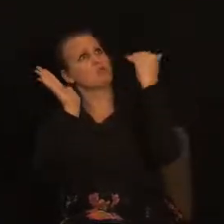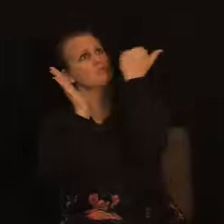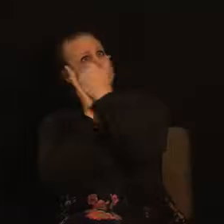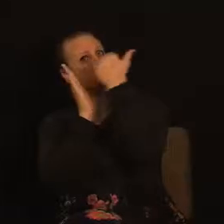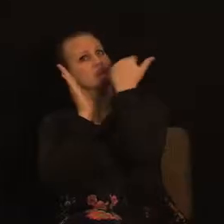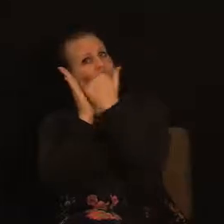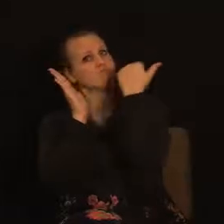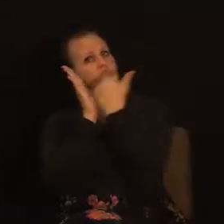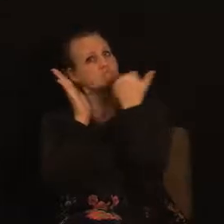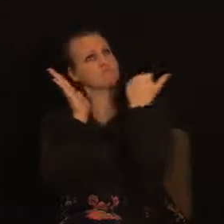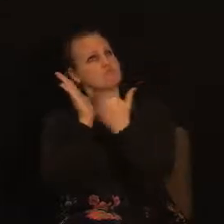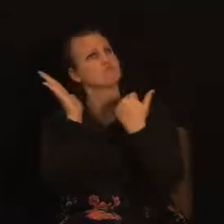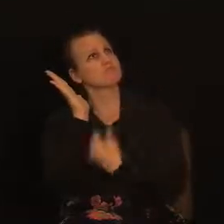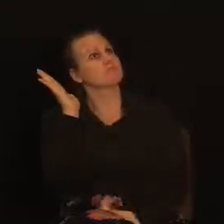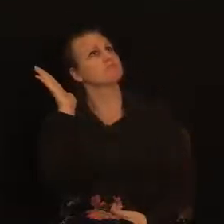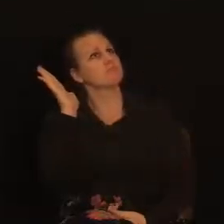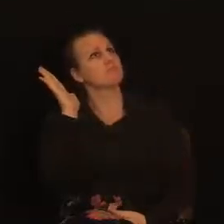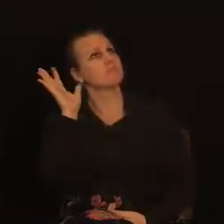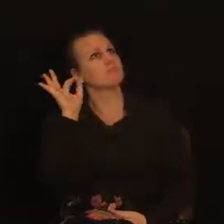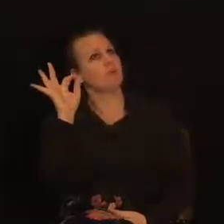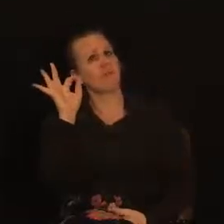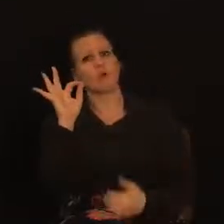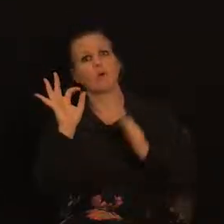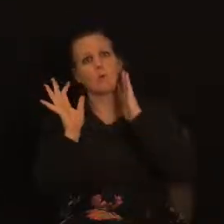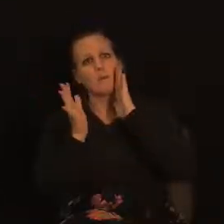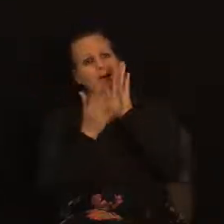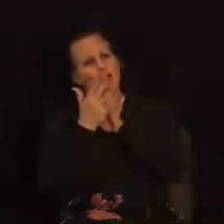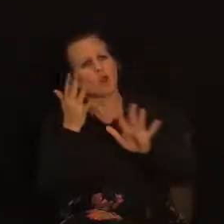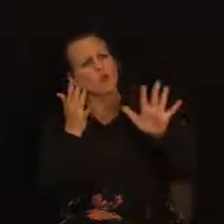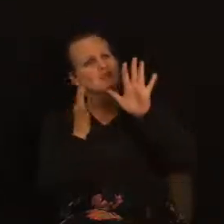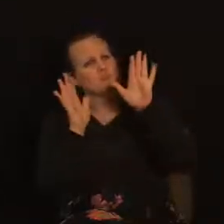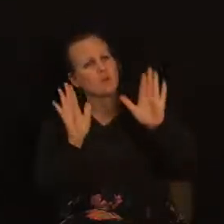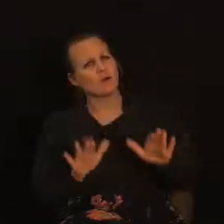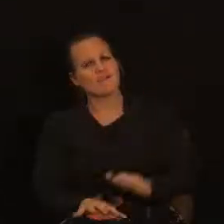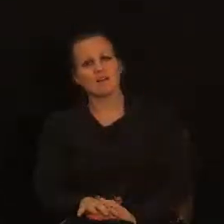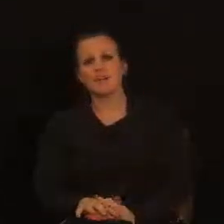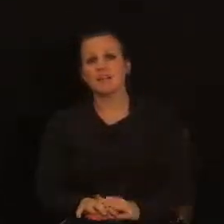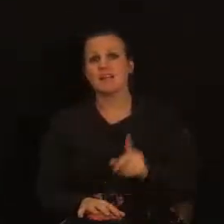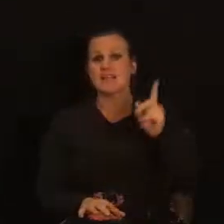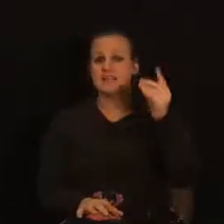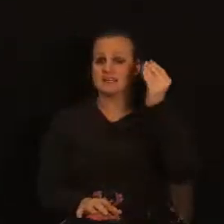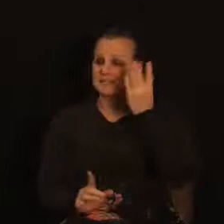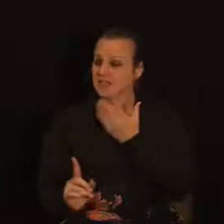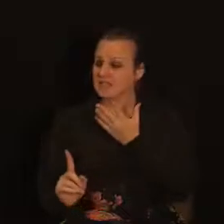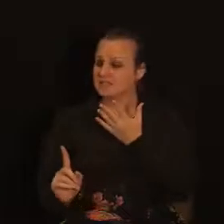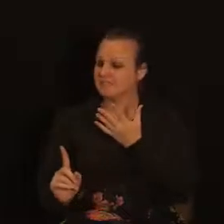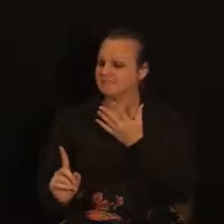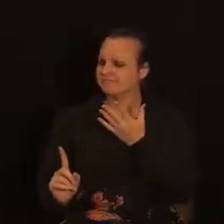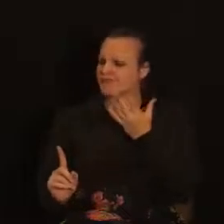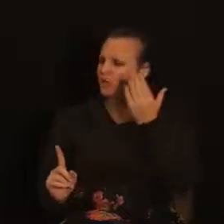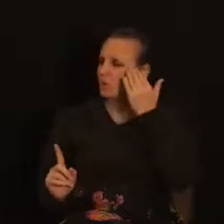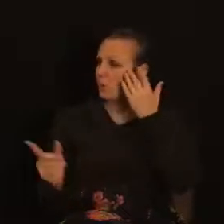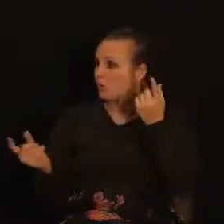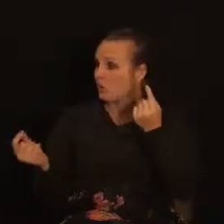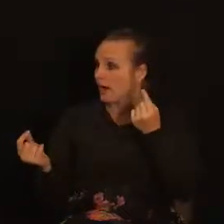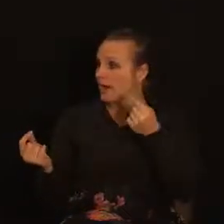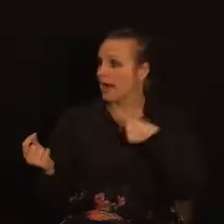to B, and then C. You know, like, it's going to be glorious. It's going to be wonderful. And he says, but you know what? I'm over here.